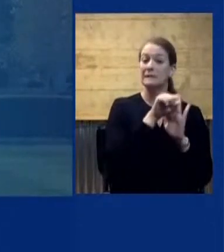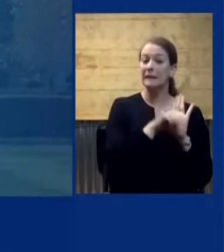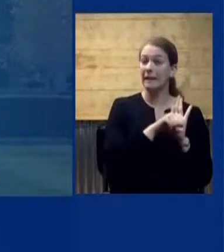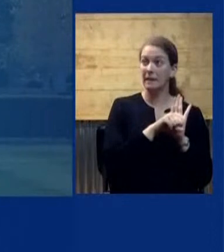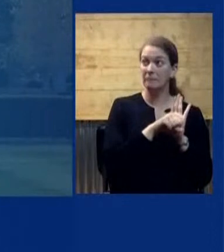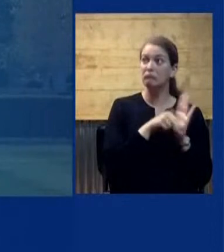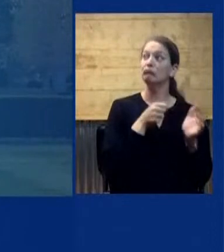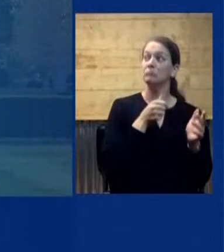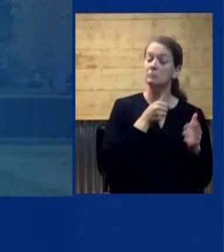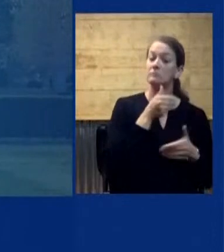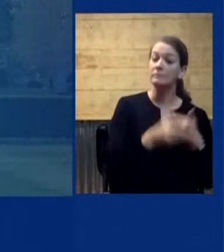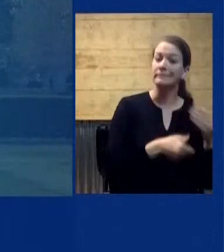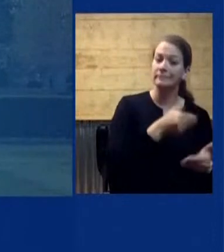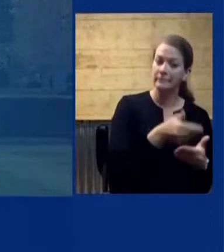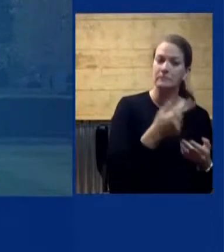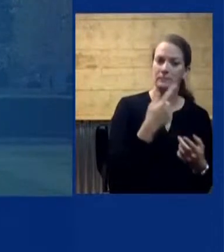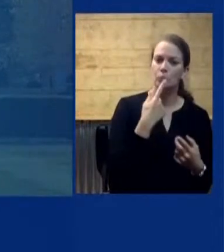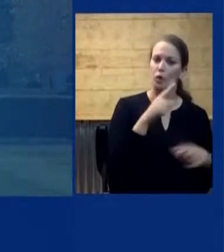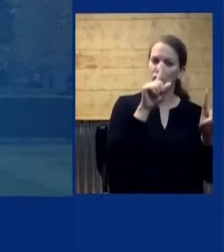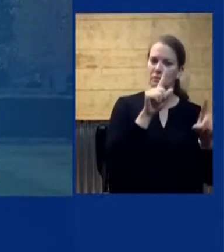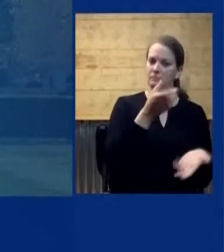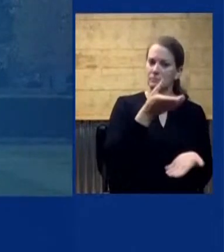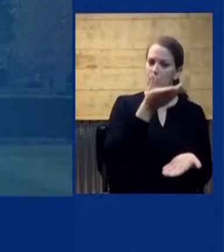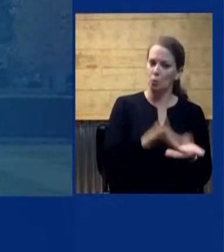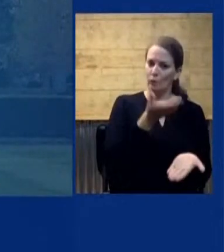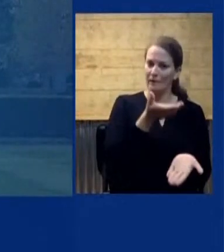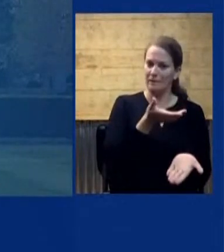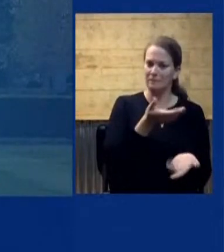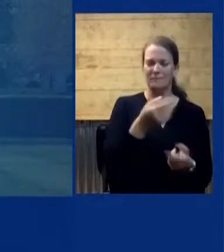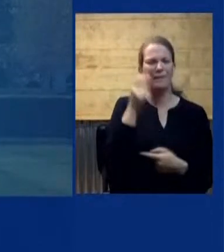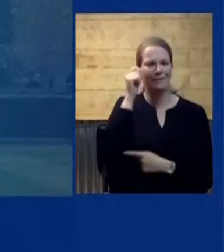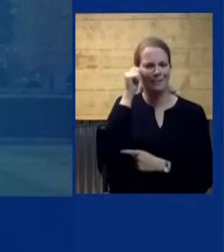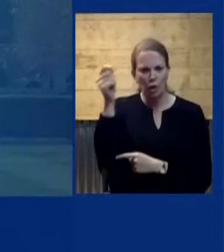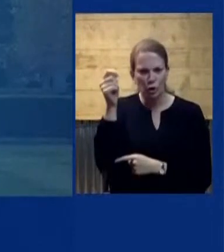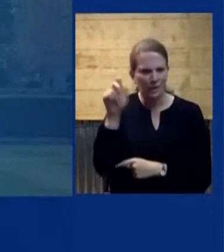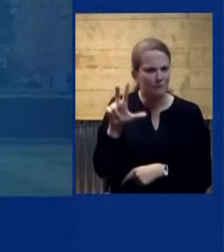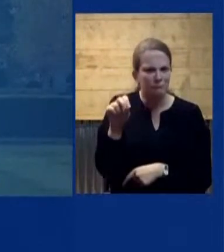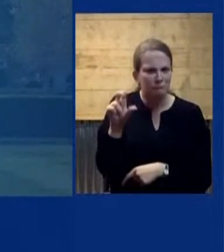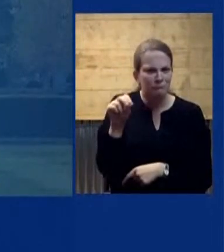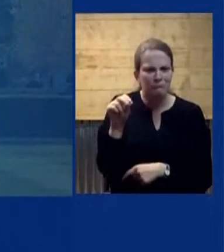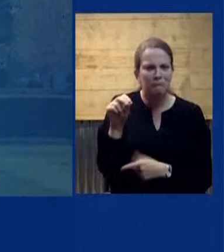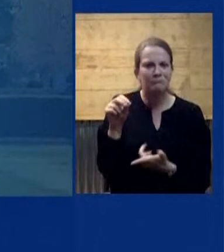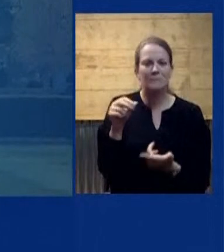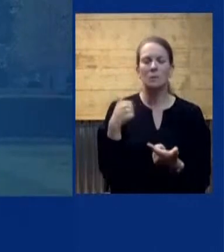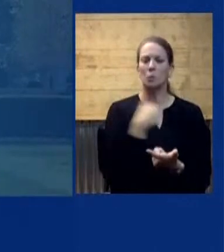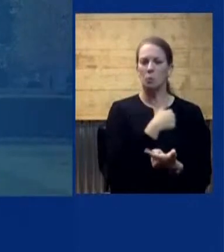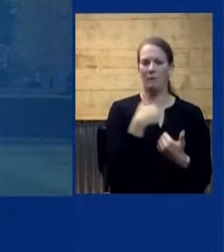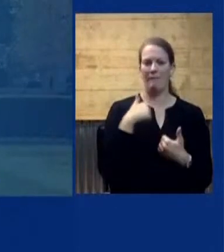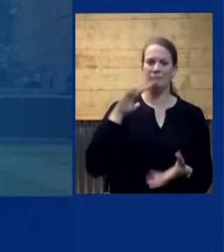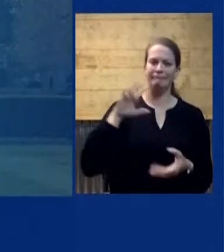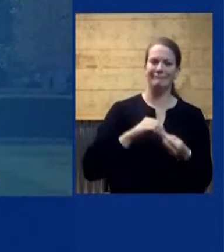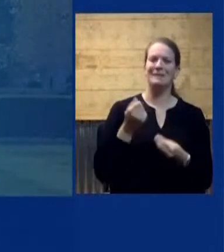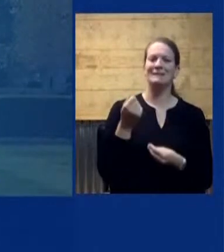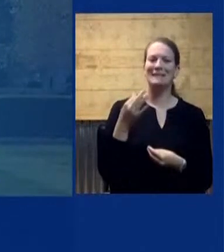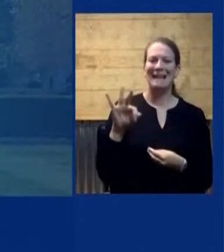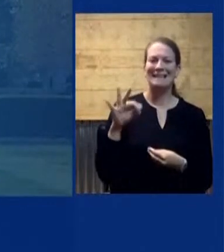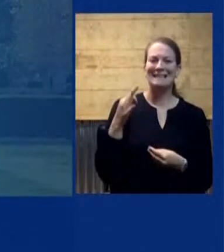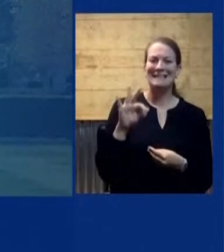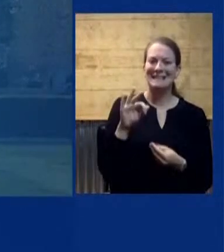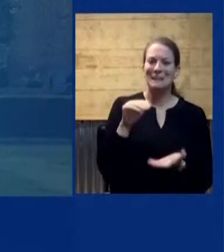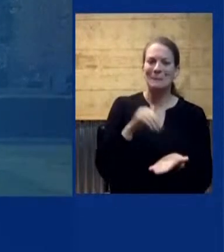works. There's no theory here. There's 19 million people. We had the worst situation on the